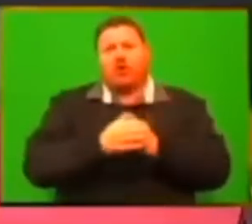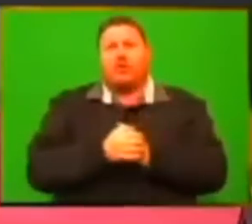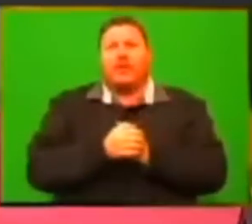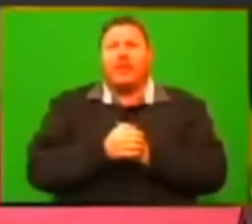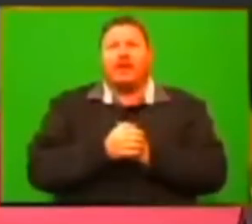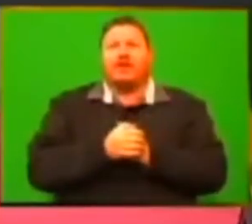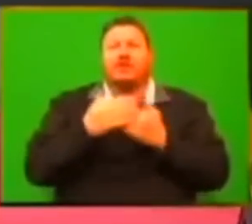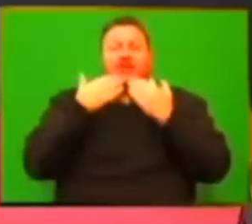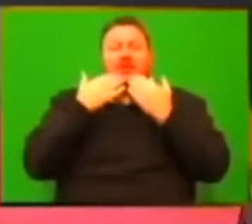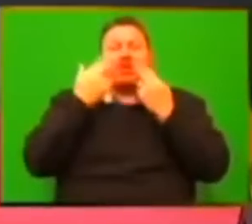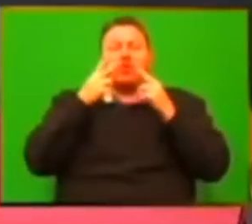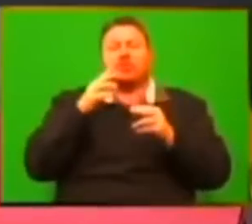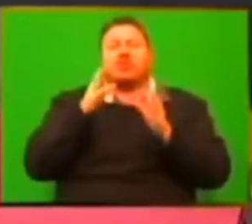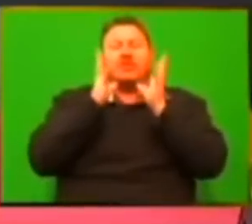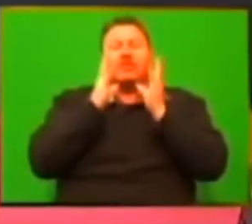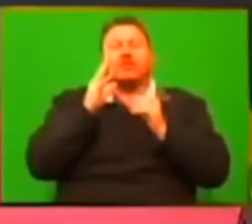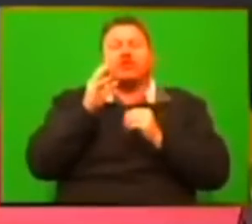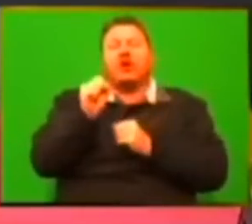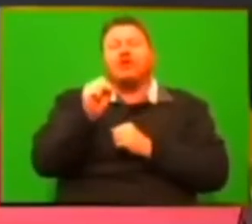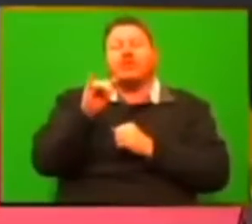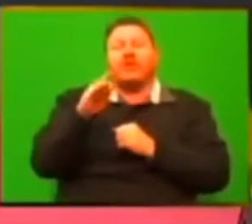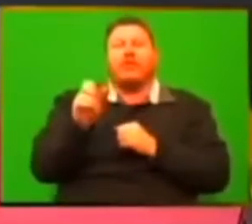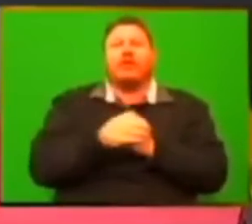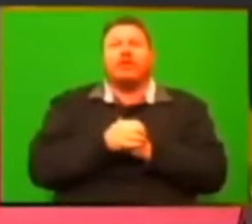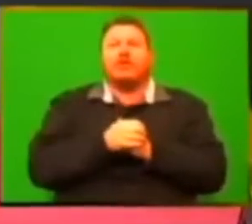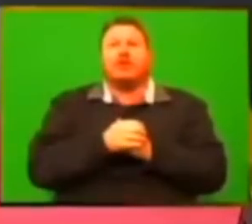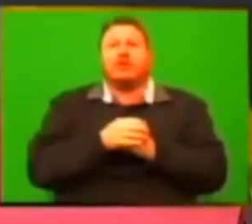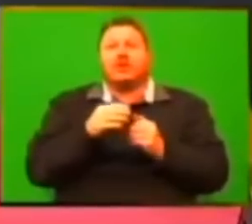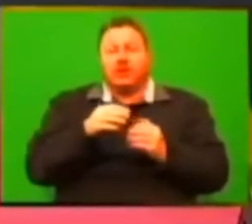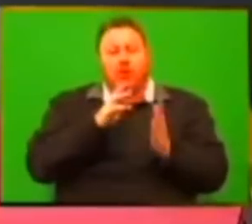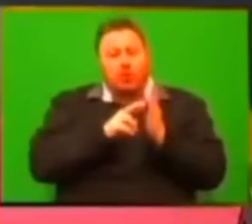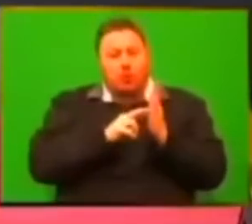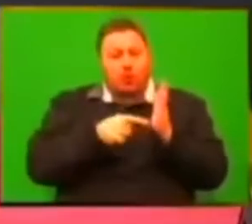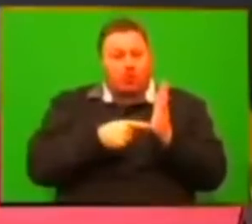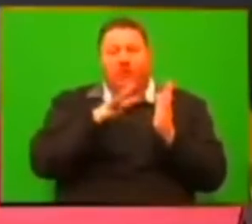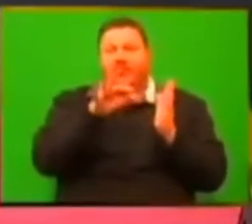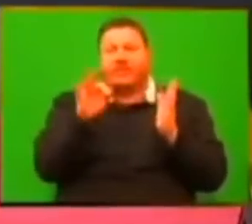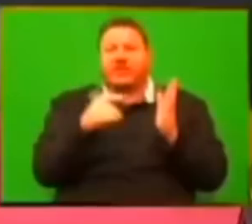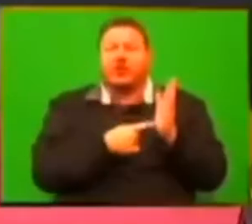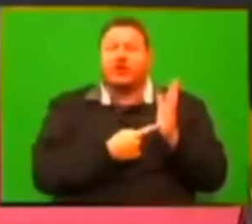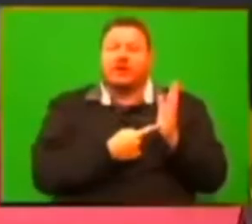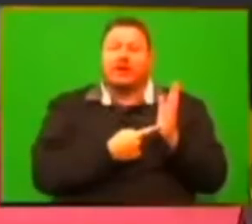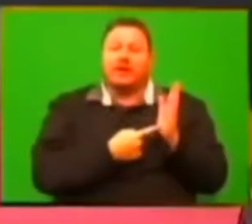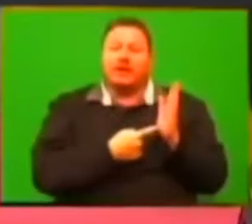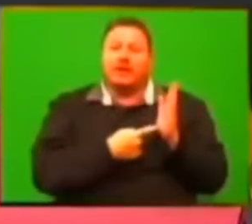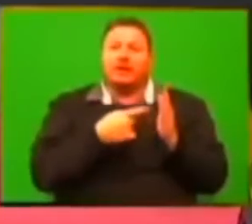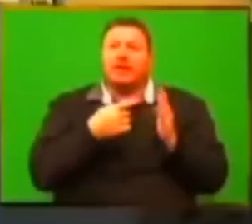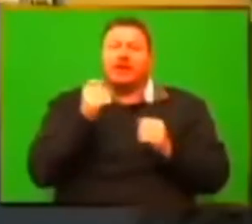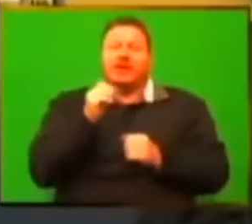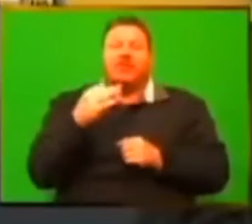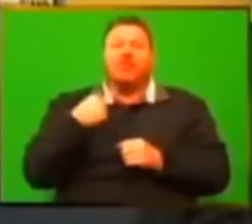Thank you, Honorable Shibambo. Honorable members, Rule 53 makes provision that if a